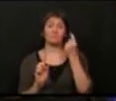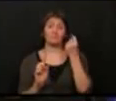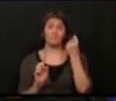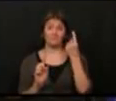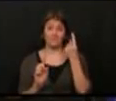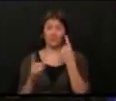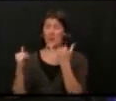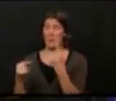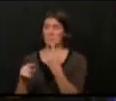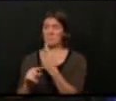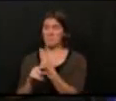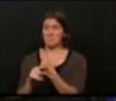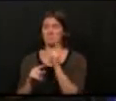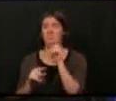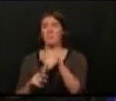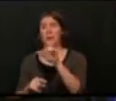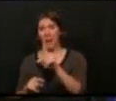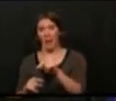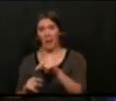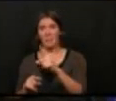to pay as you throw or